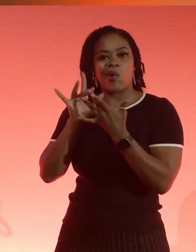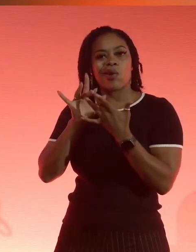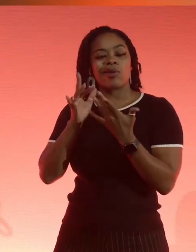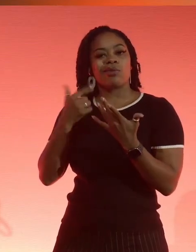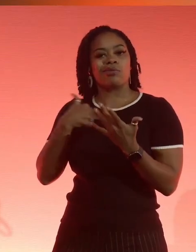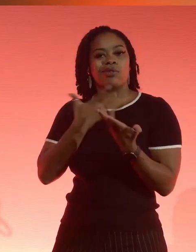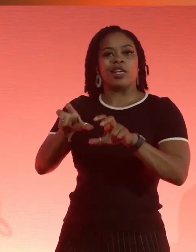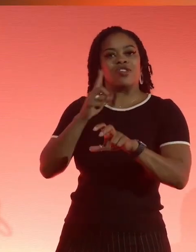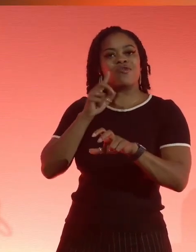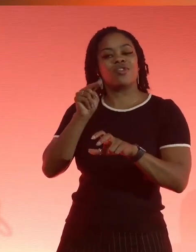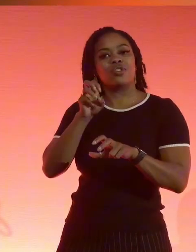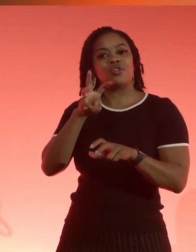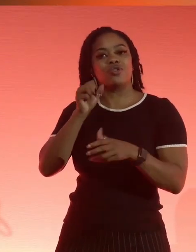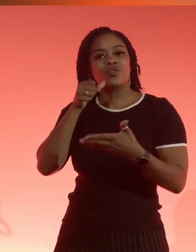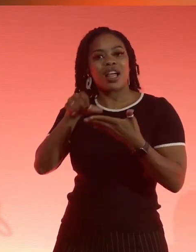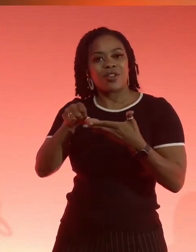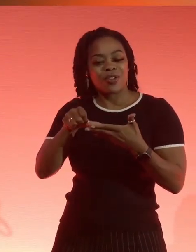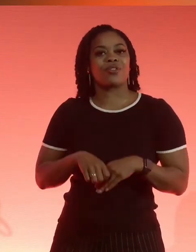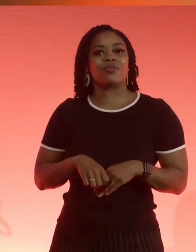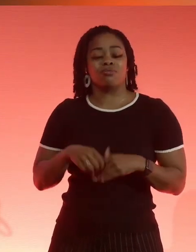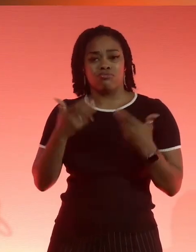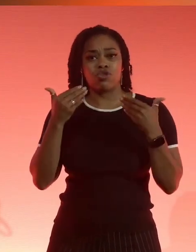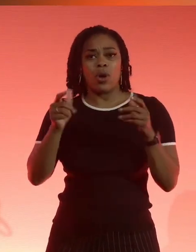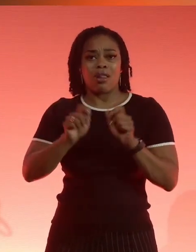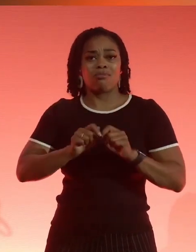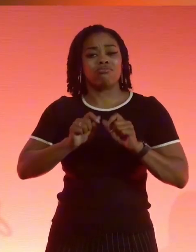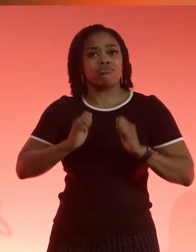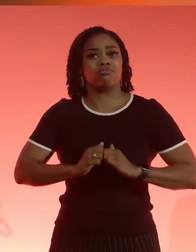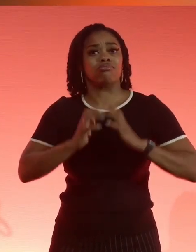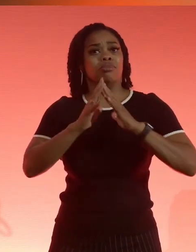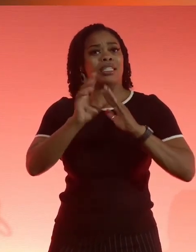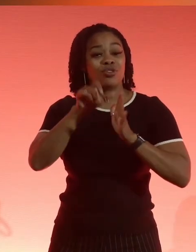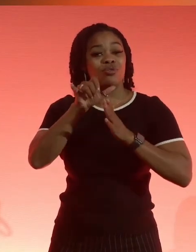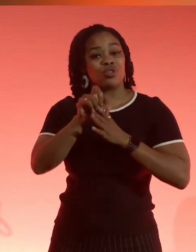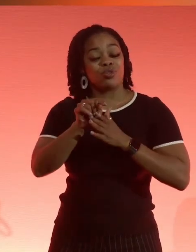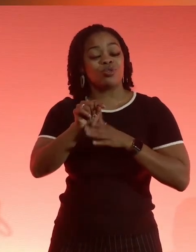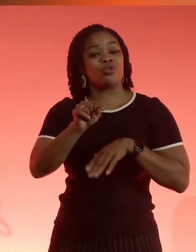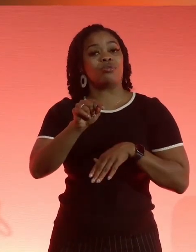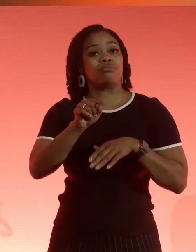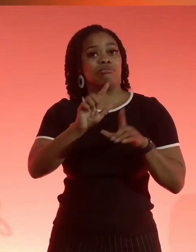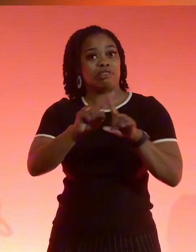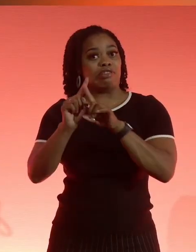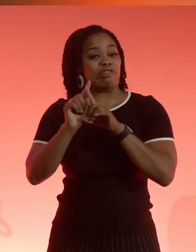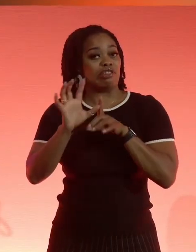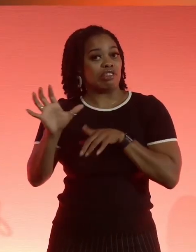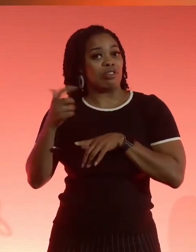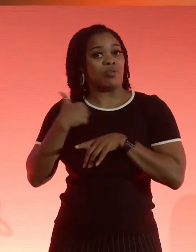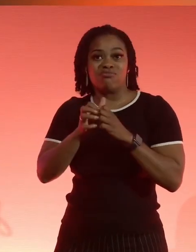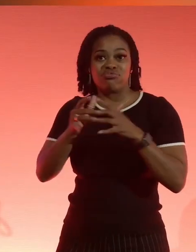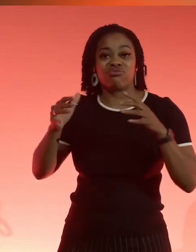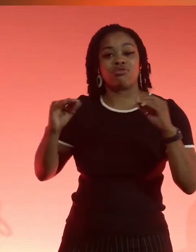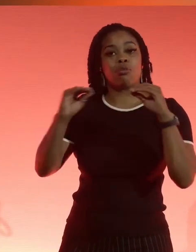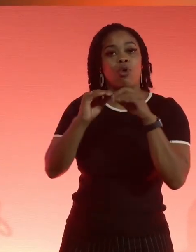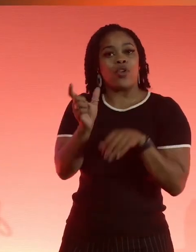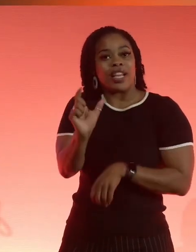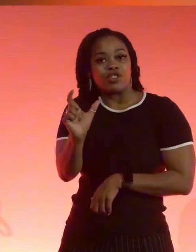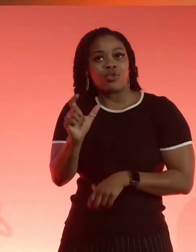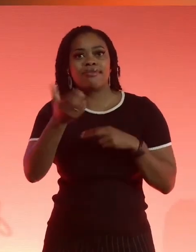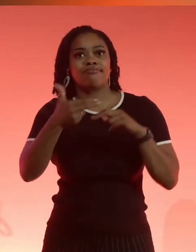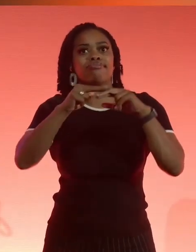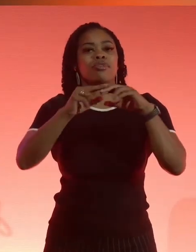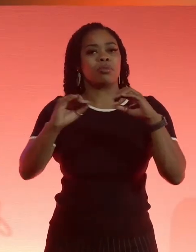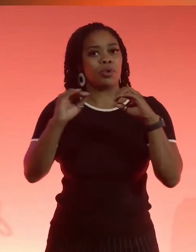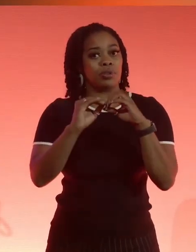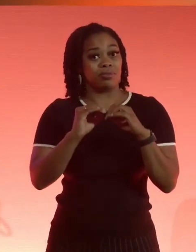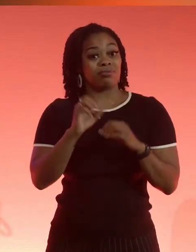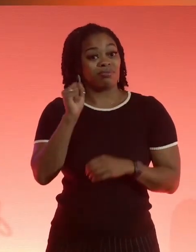invested in newsletters. We launched 10 YouTube channels. We grew our presence in Insta and LinkedIn.